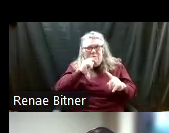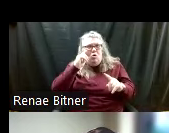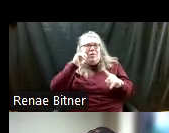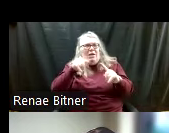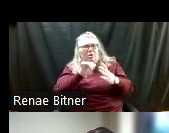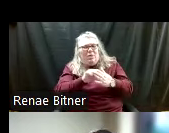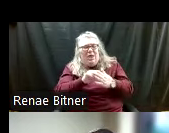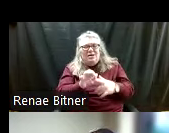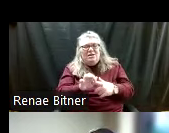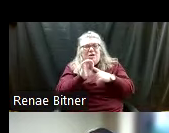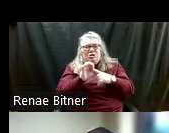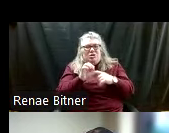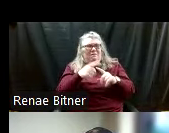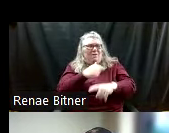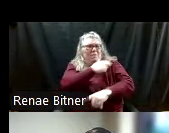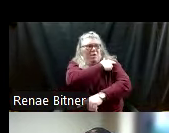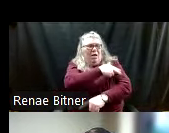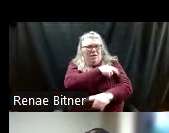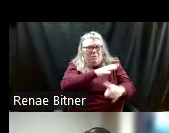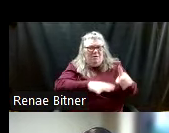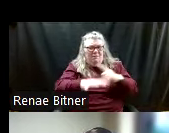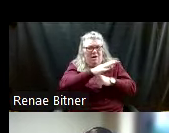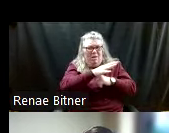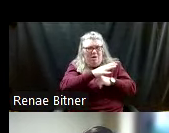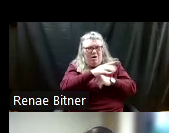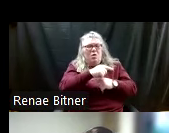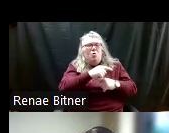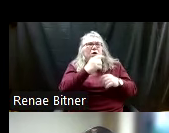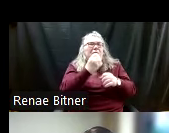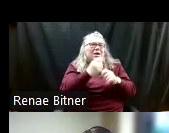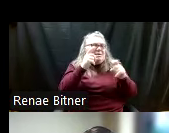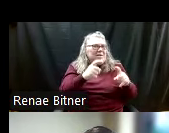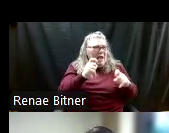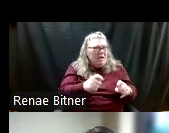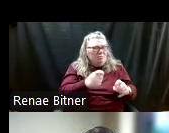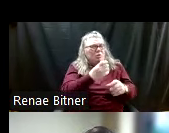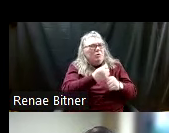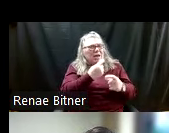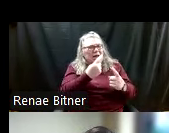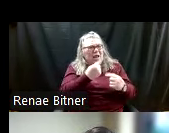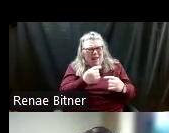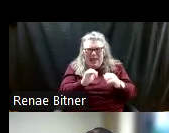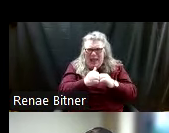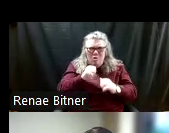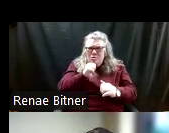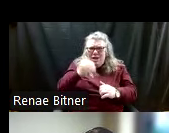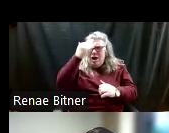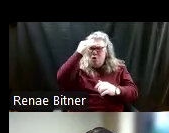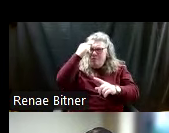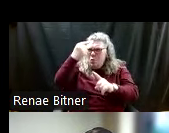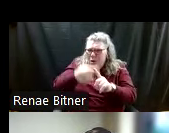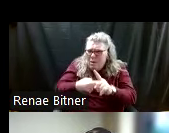especially having come from a hospital environment where we were receiving tests, we were getting answers. How could I not know for an entire